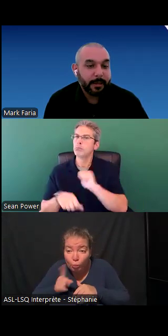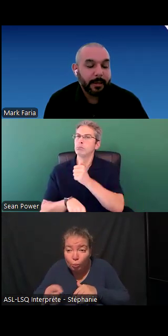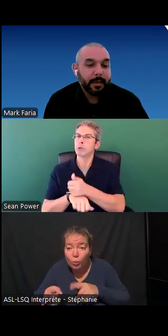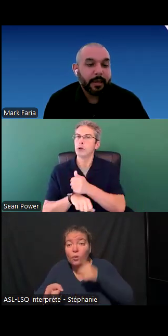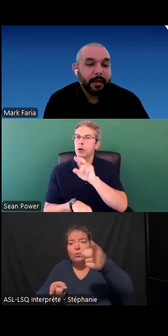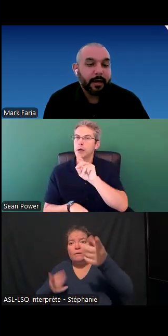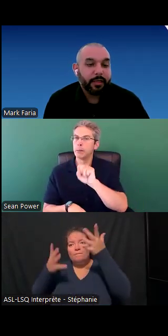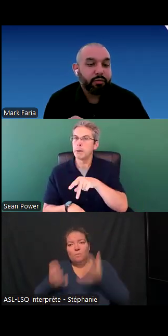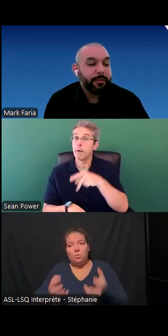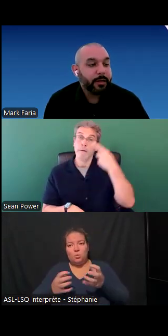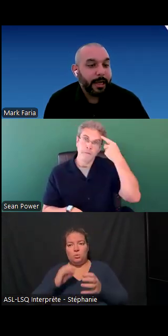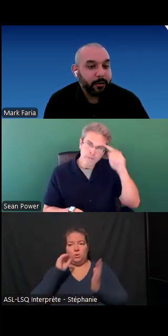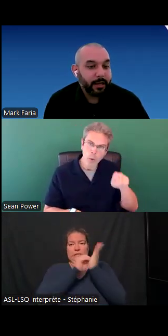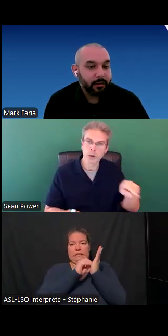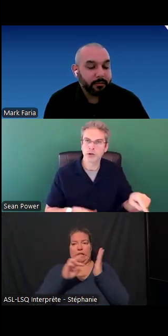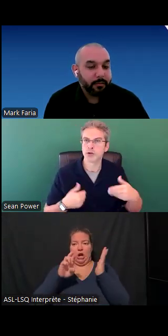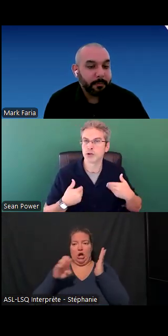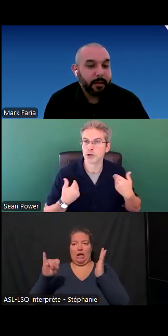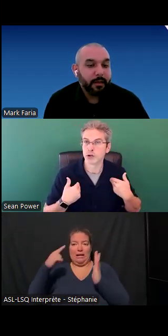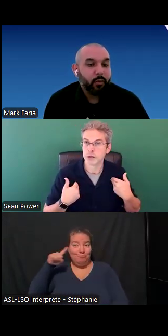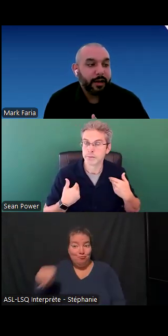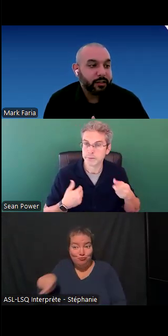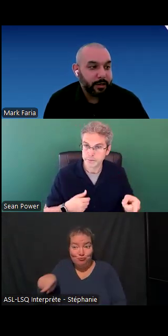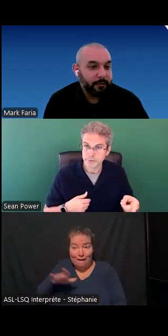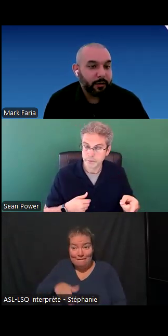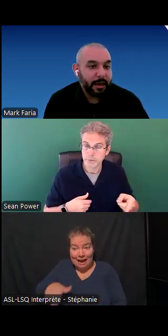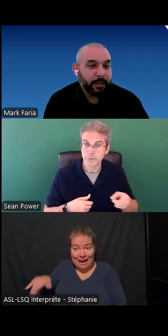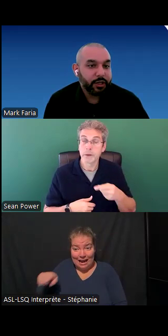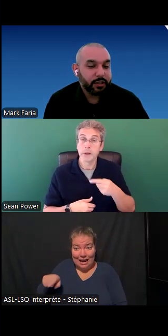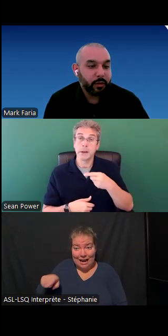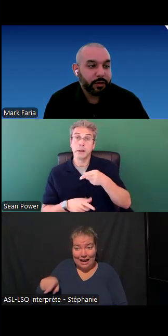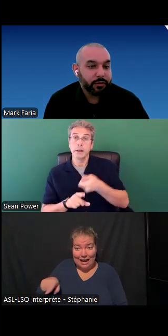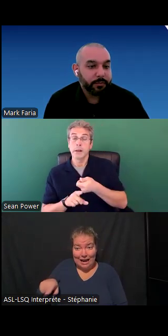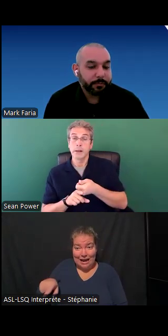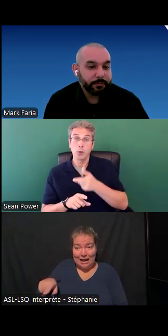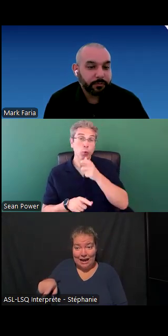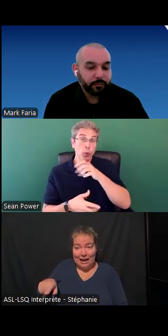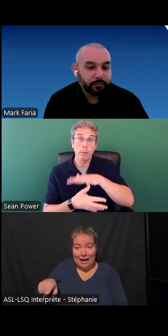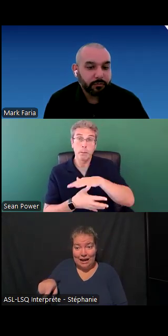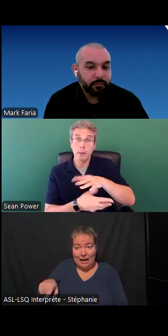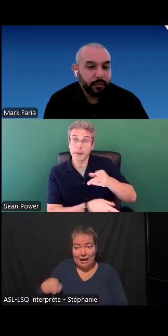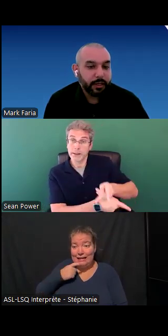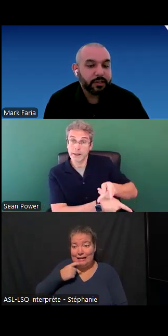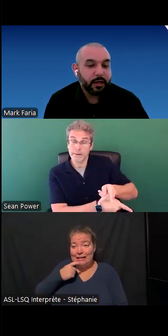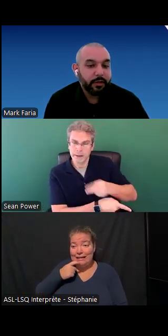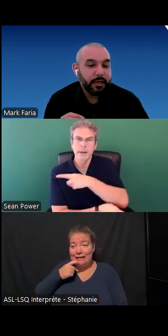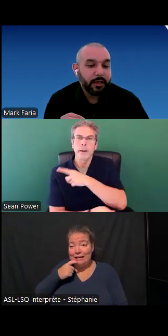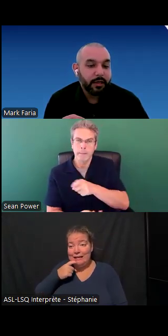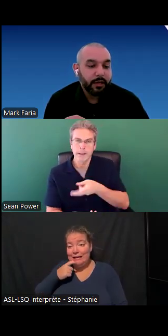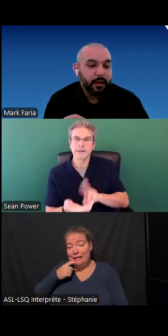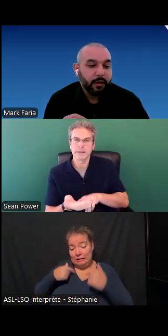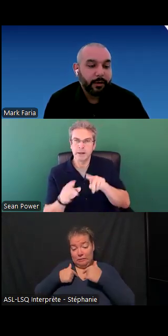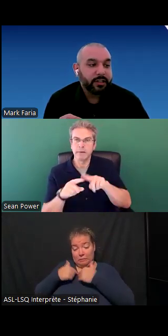RDSP. The primary caregiver would have to sign off on the application as well too, because